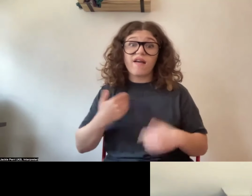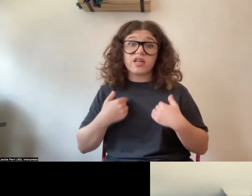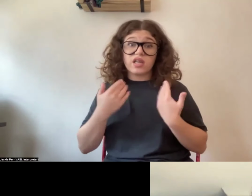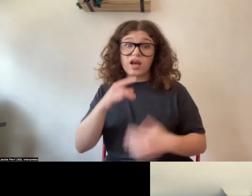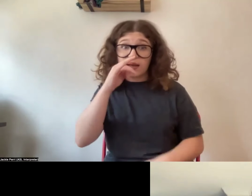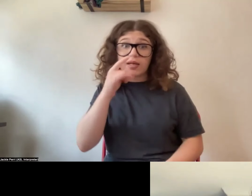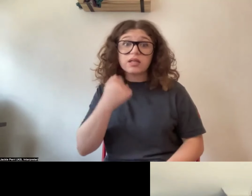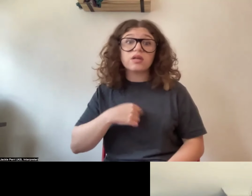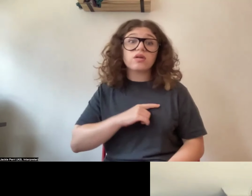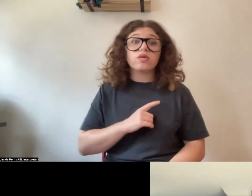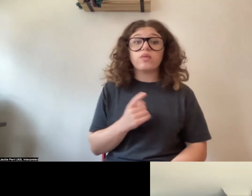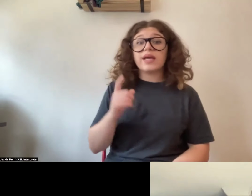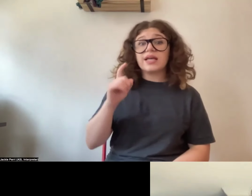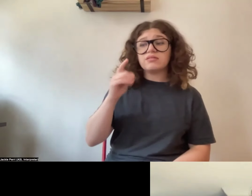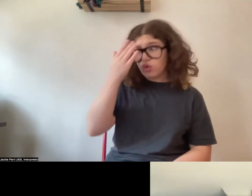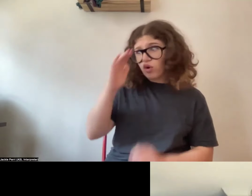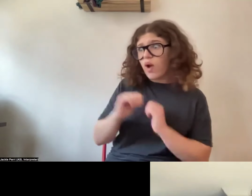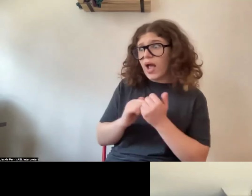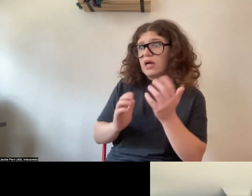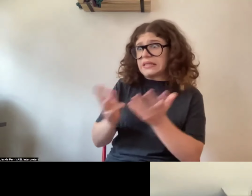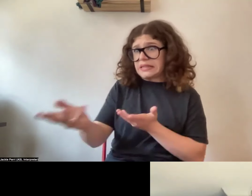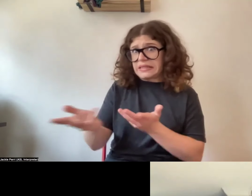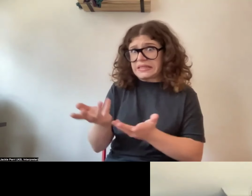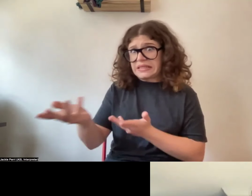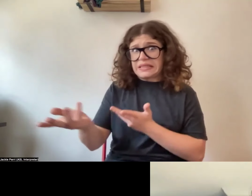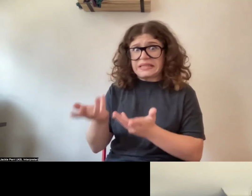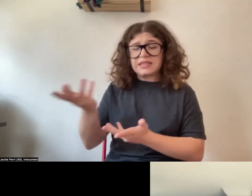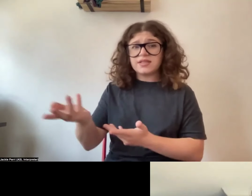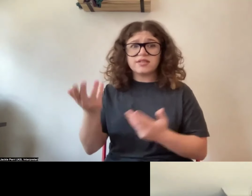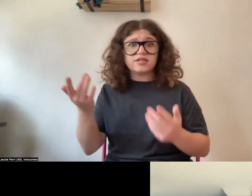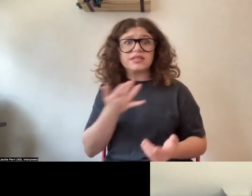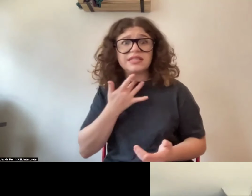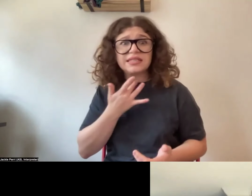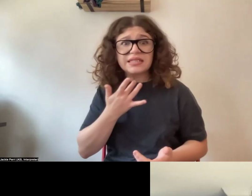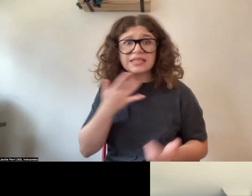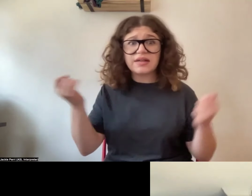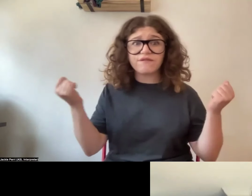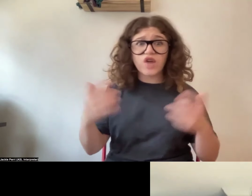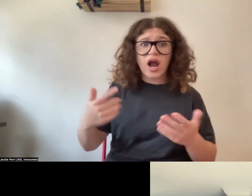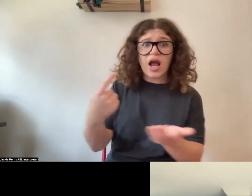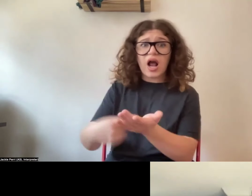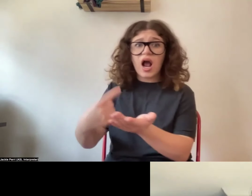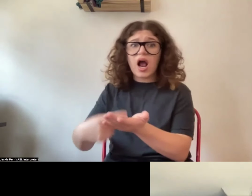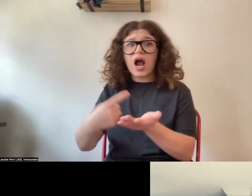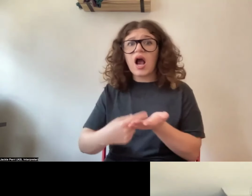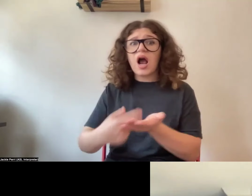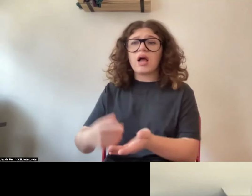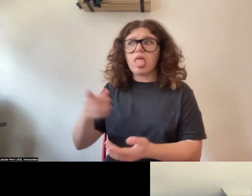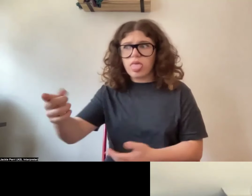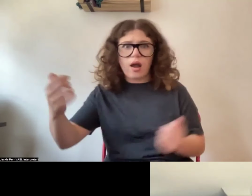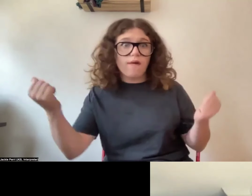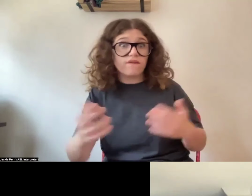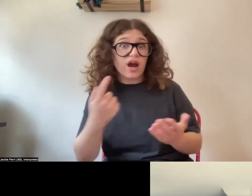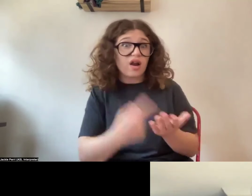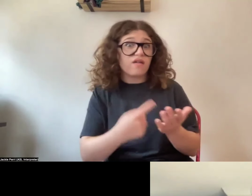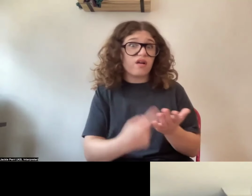know nos how da to interact with miedo them de because hablar we are o afraid of ellos con nosotros no talking, nos tienen or la they're afraid of confianza talking to us. porque, They don't feel bueno, that we